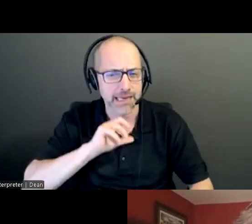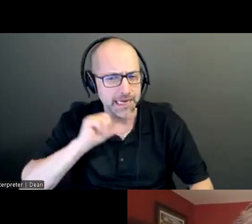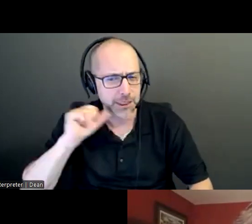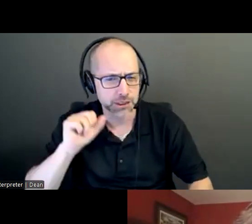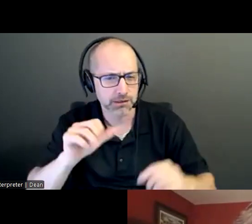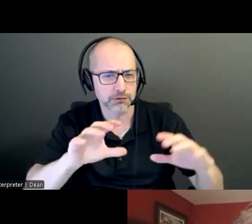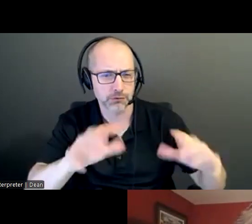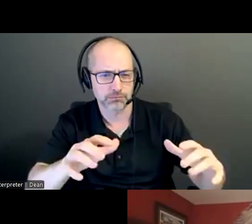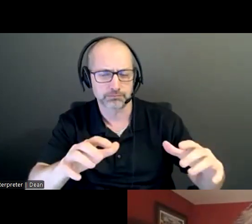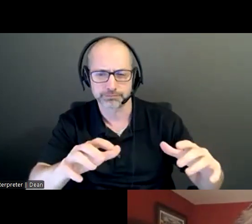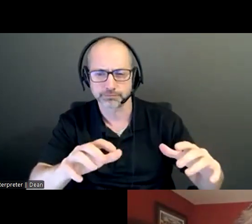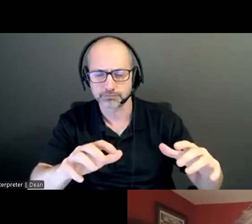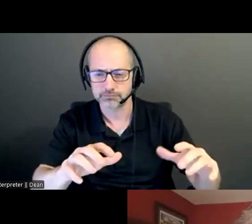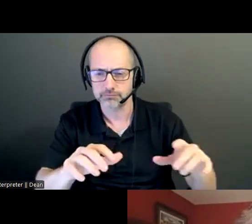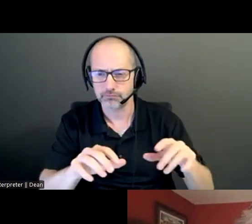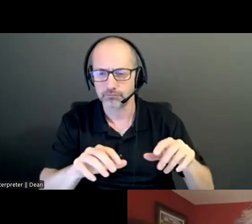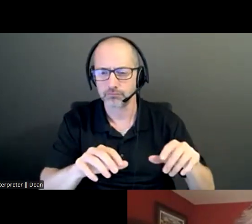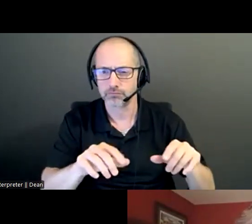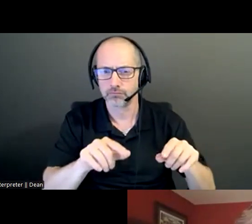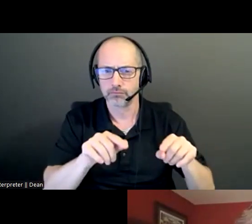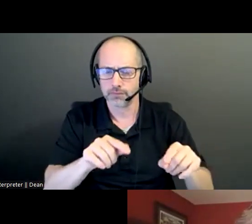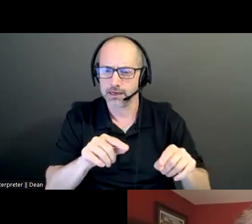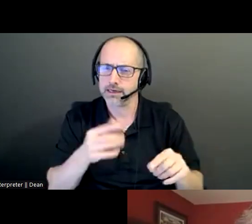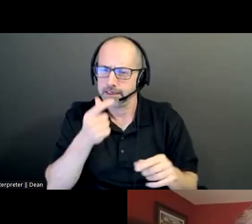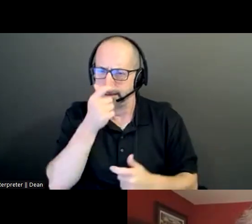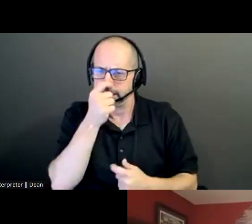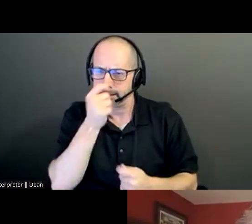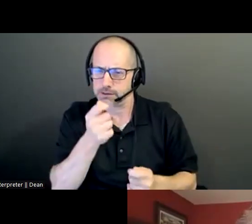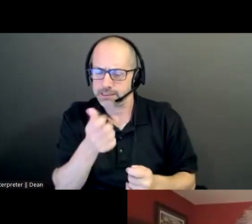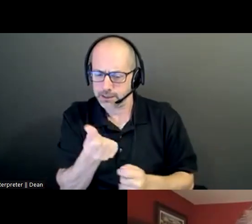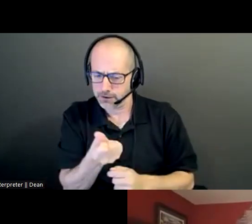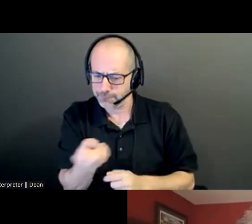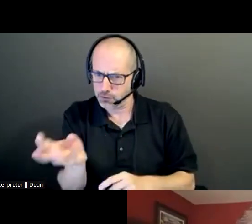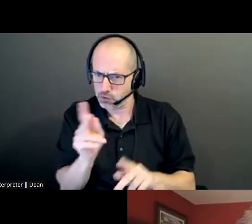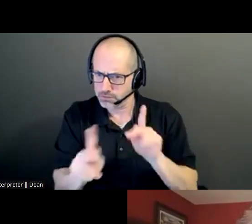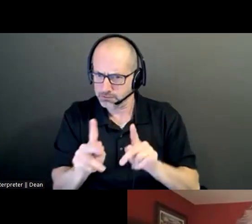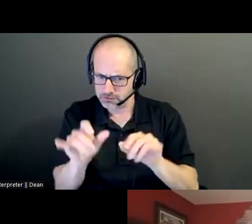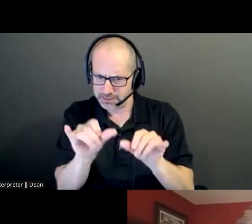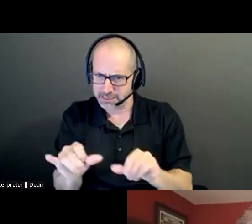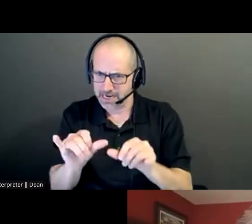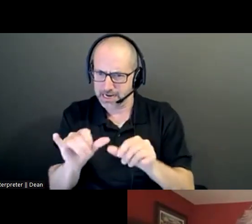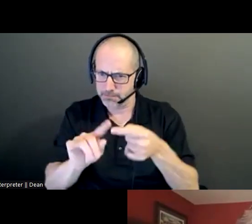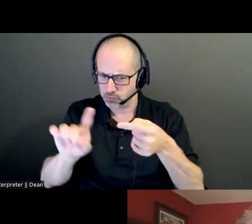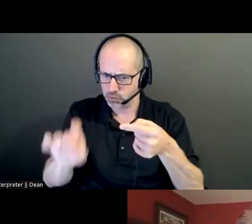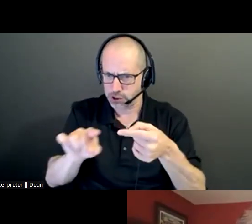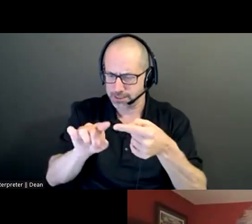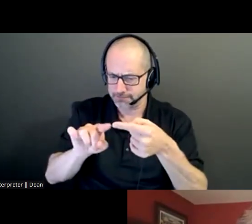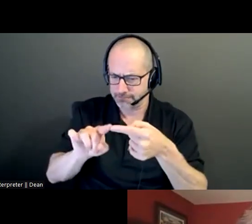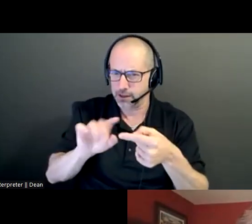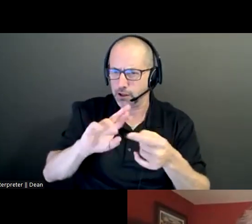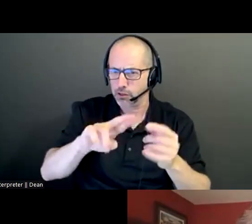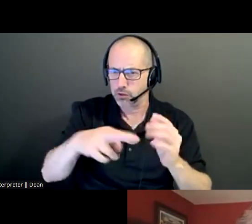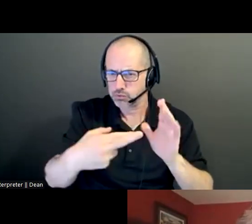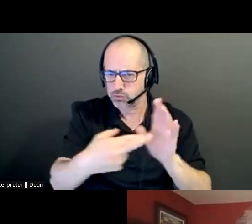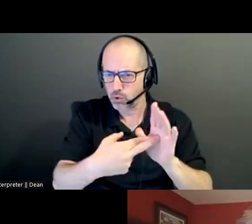the things that strikes me is that a few people are asking really about this, the role of kind of the